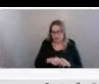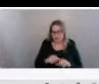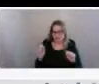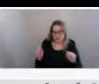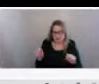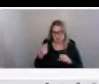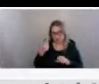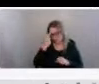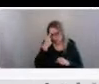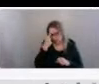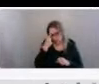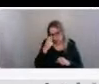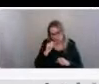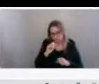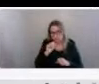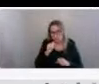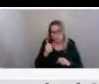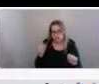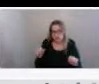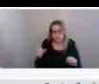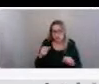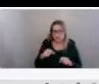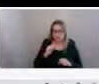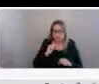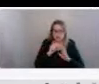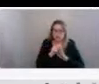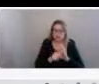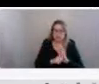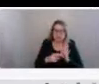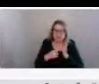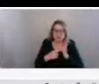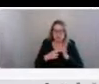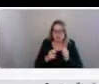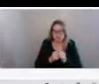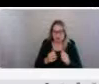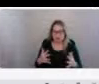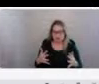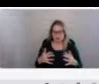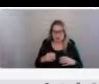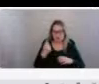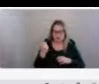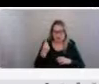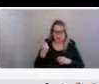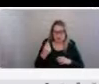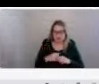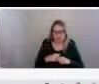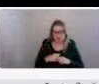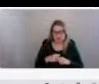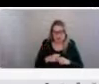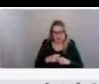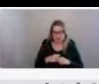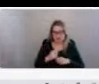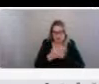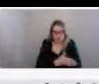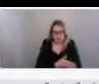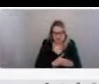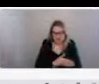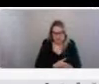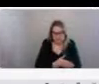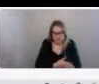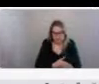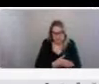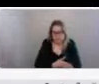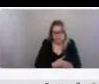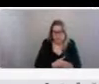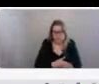for a state senator or state representative without something to beam them around the county to get there to satisfy